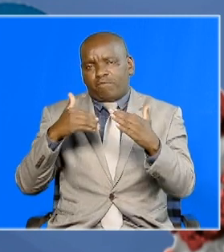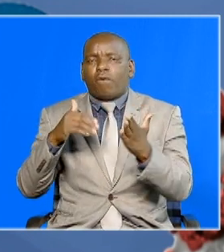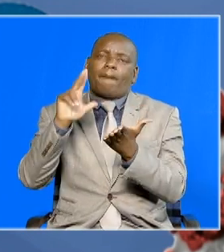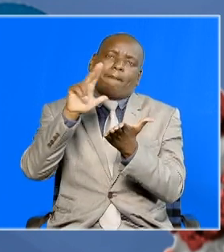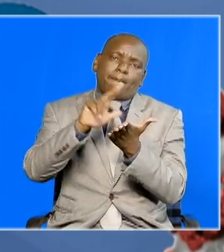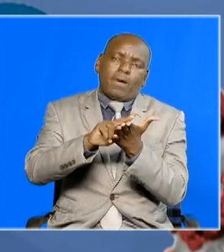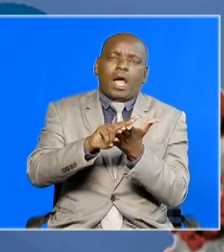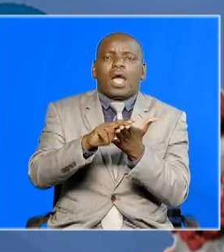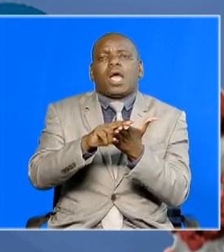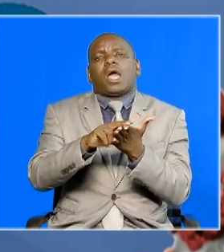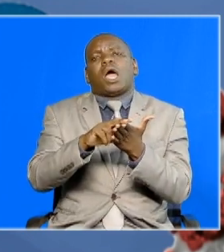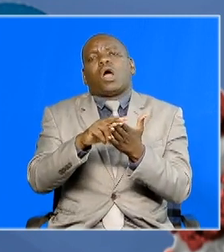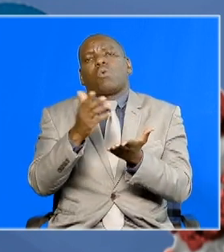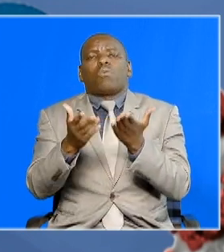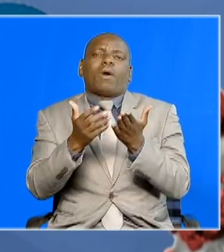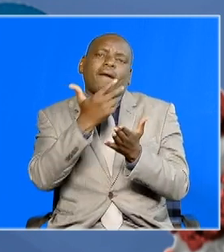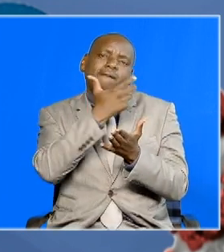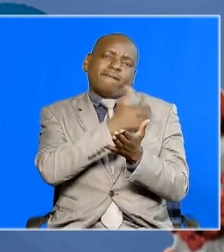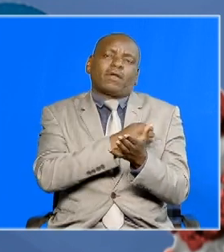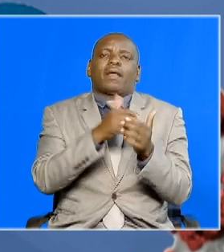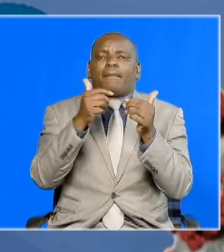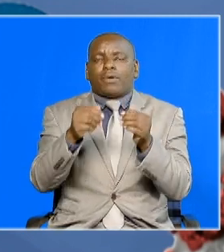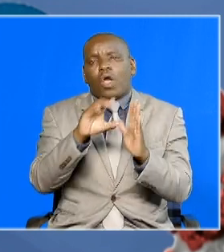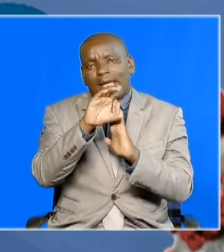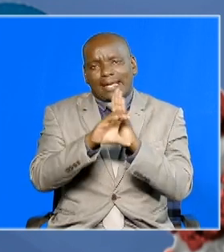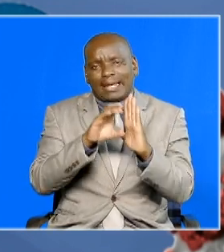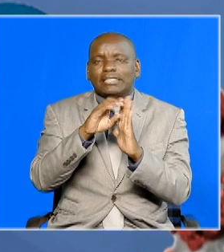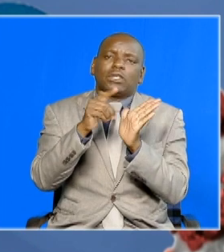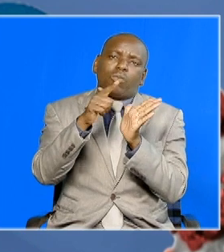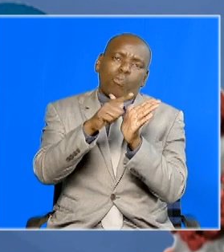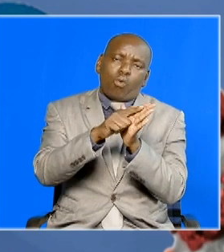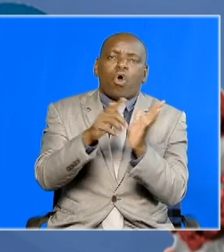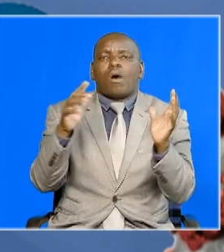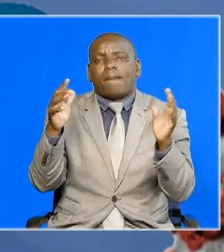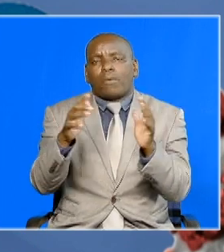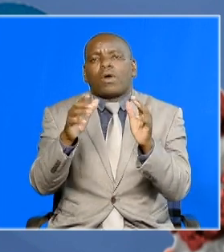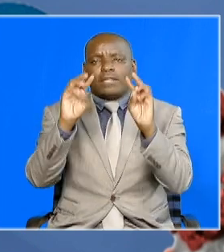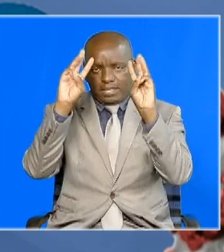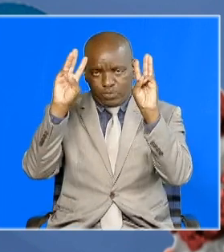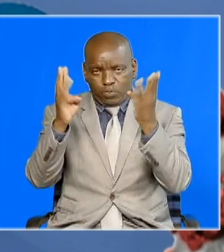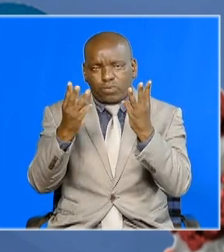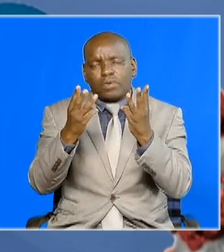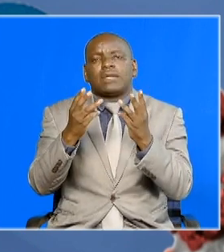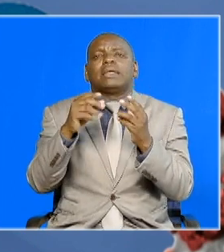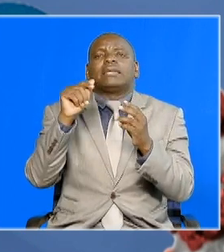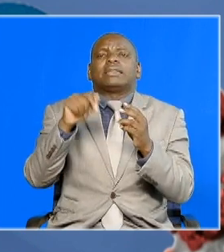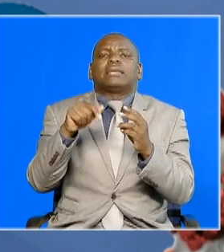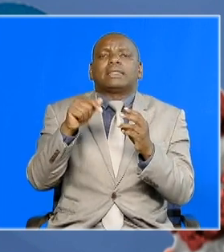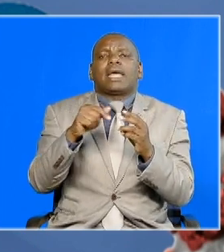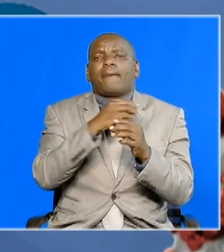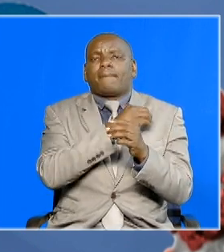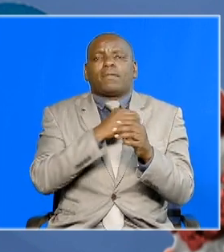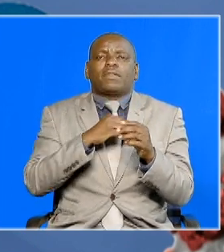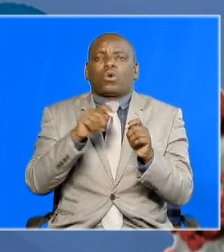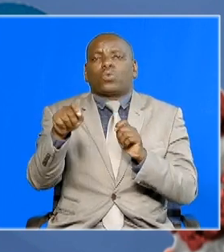approving a drug or vaccine for use. Country regulatory bodies worldwide, such as our own